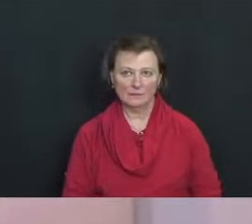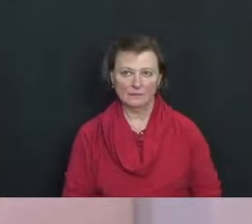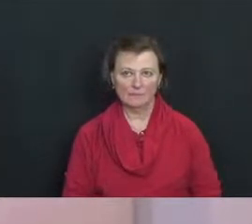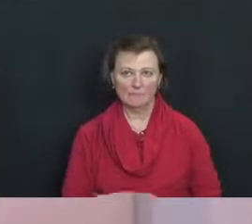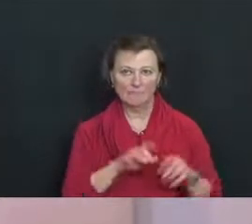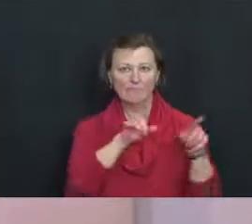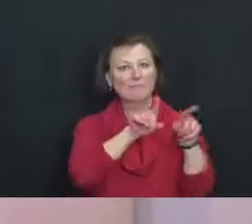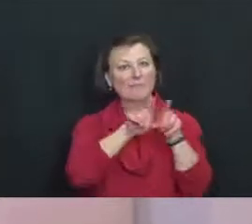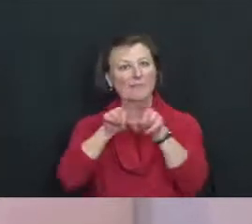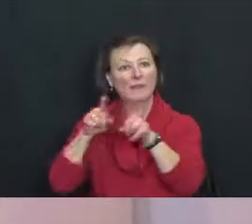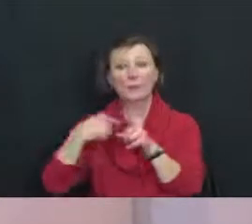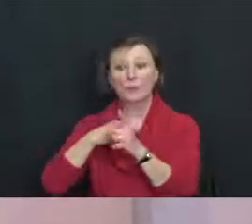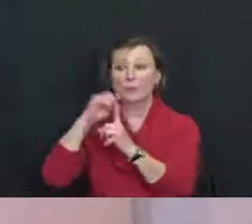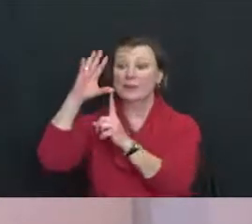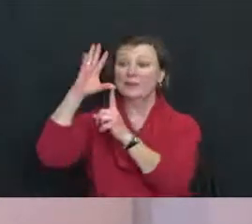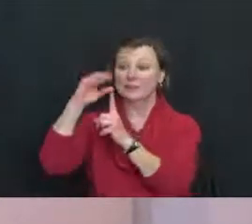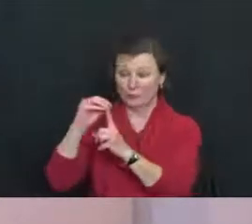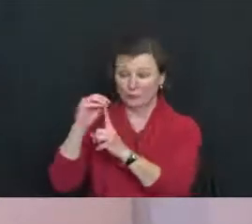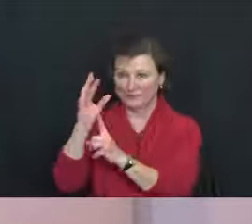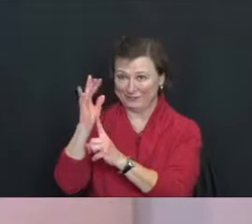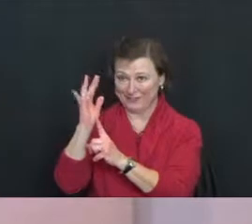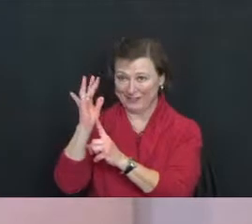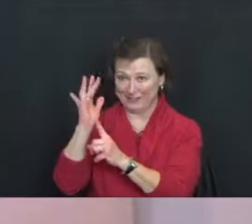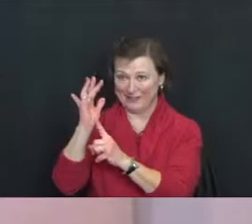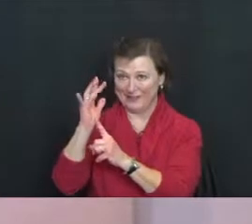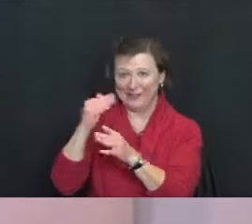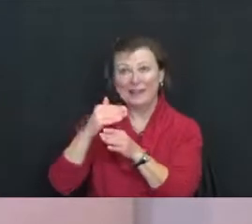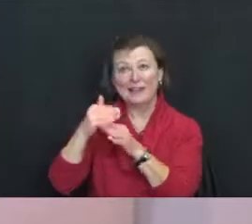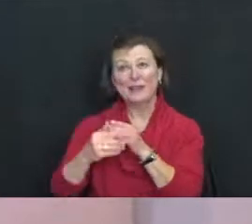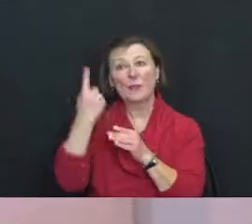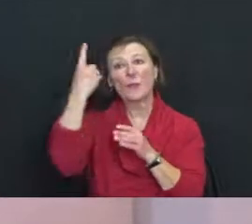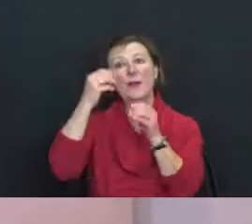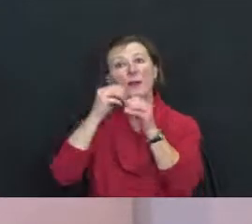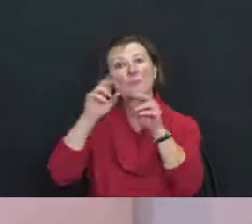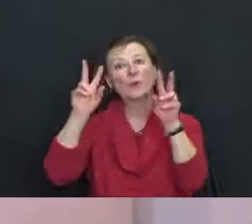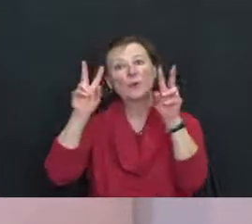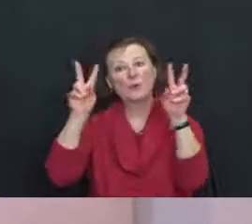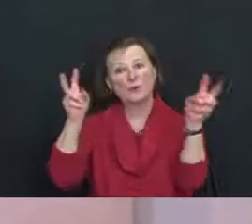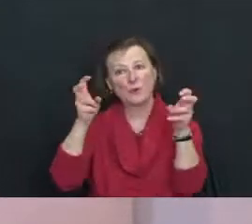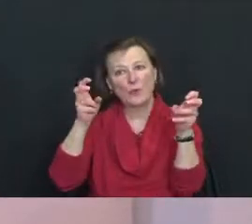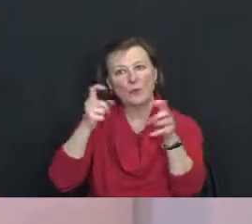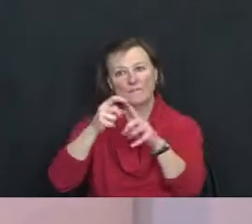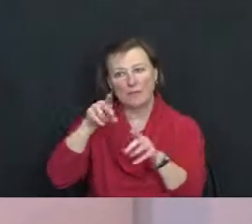As we extinguish the chalice, let us end with one more quote from Thich Nhat Hanh.